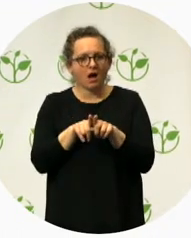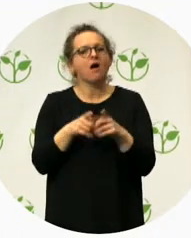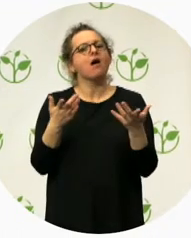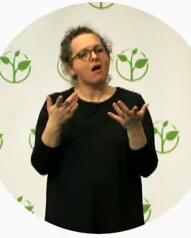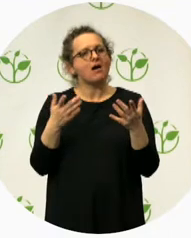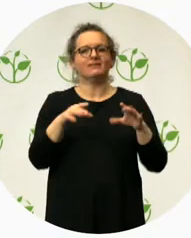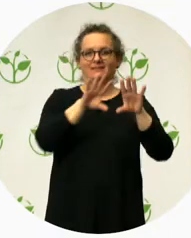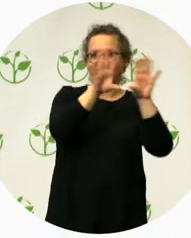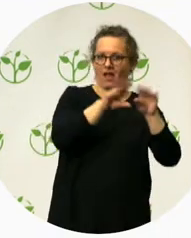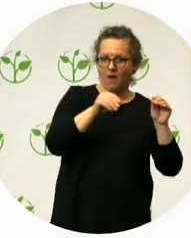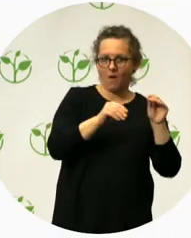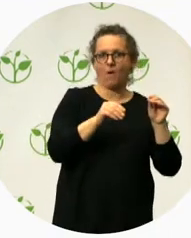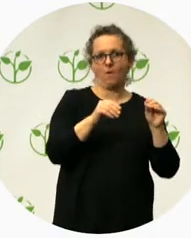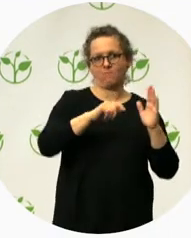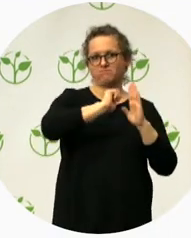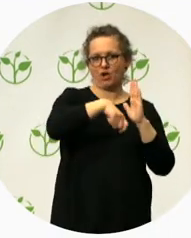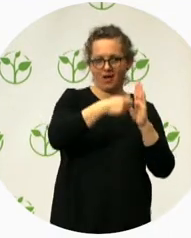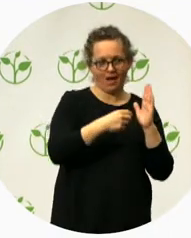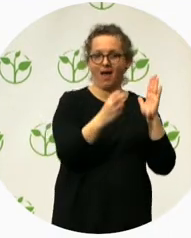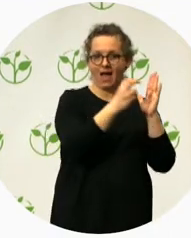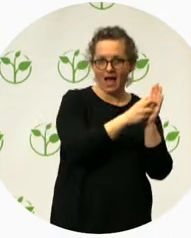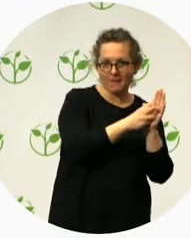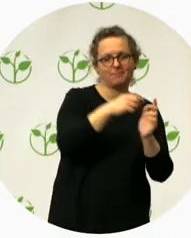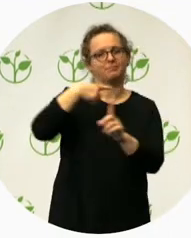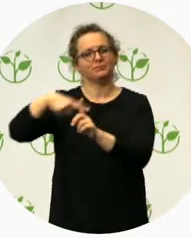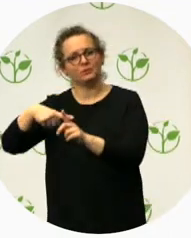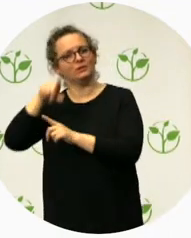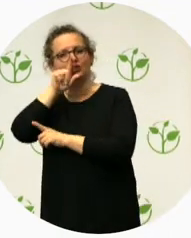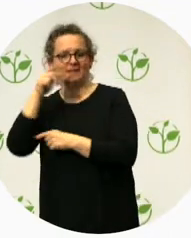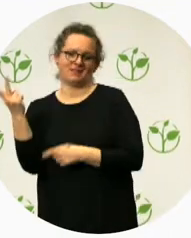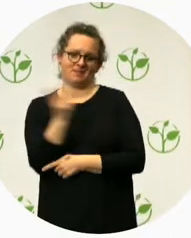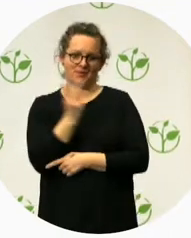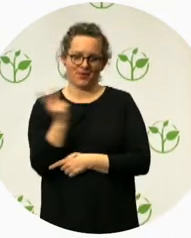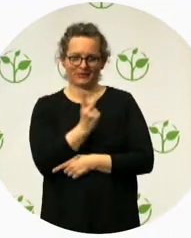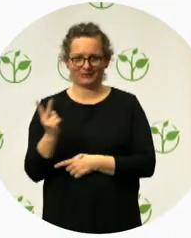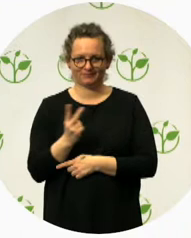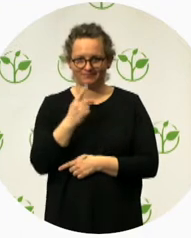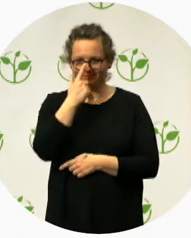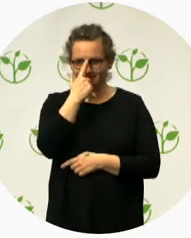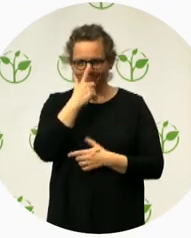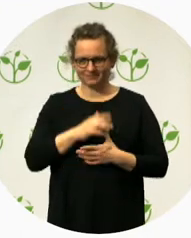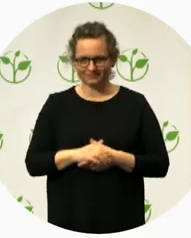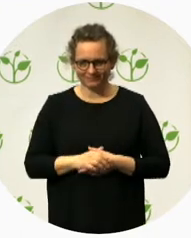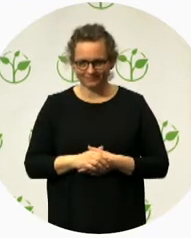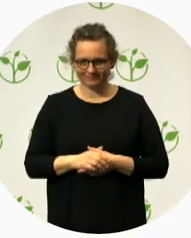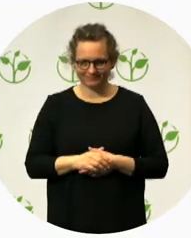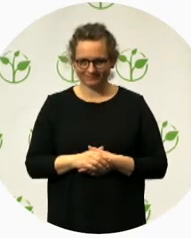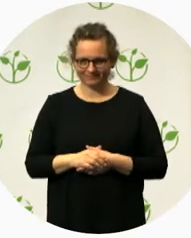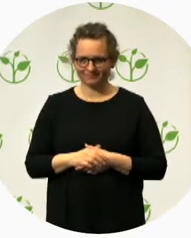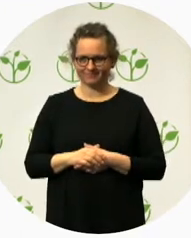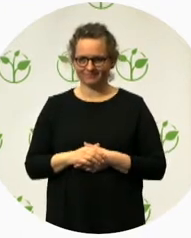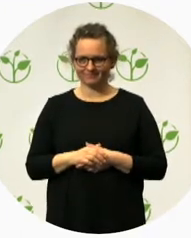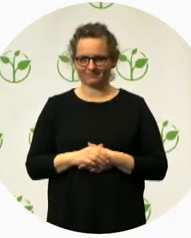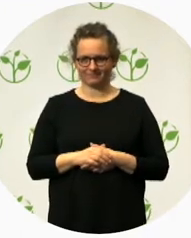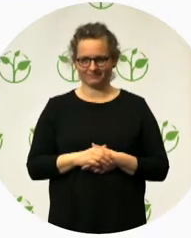we're really committed to doing a lot more social media this year, right? And I think particularly after the award ceremony, each of the awardees are going to do a small video for social media.